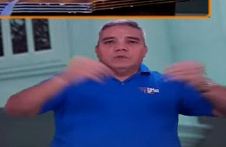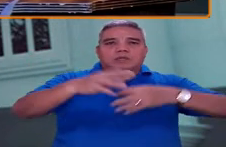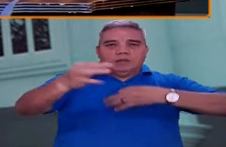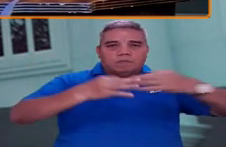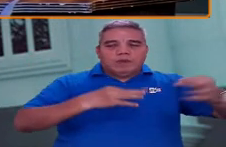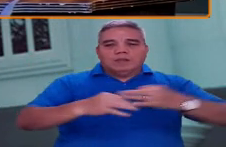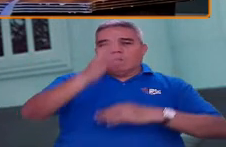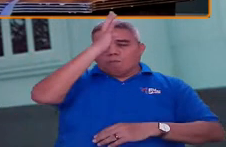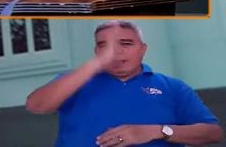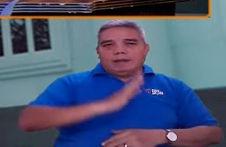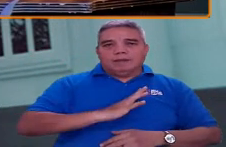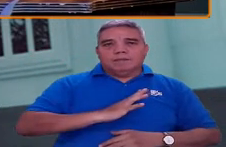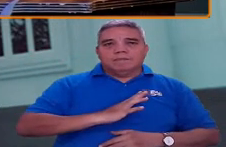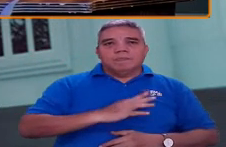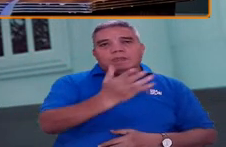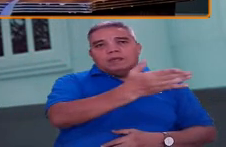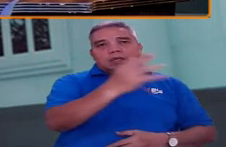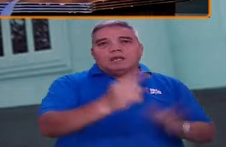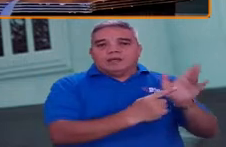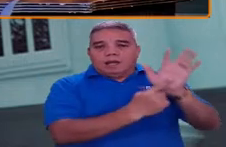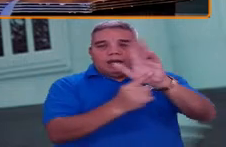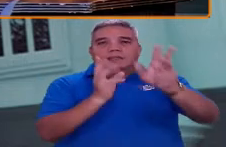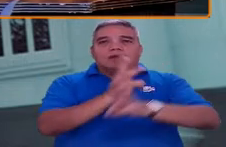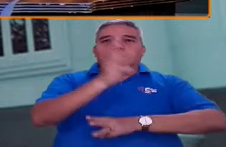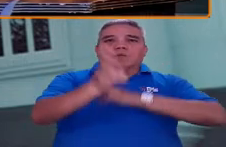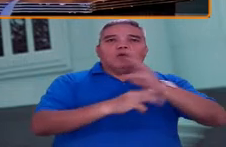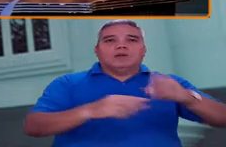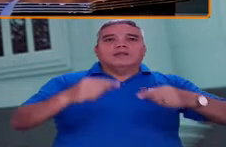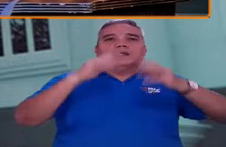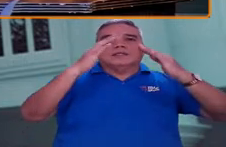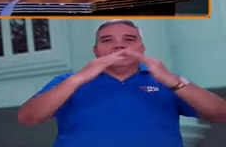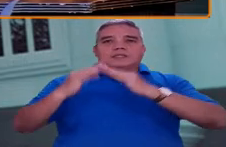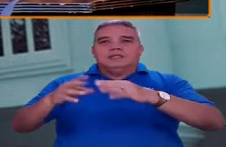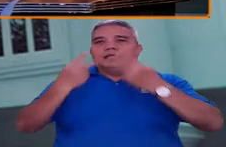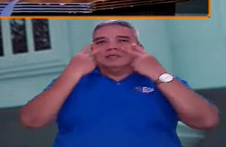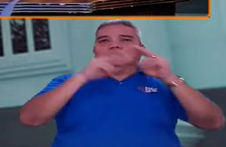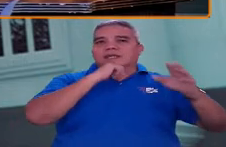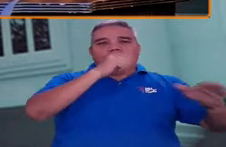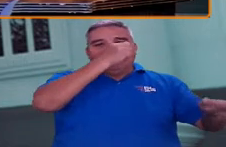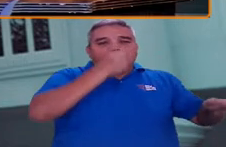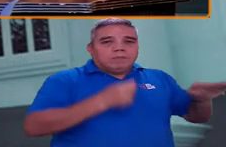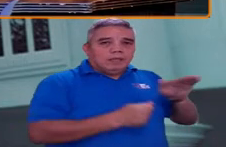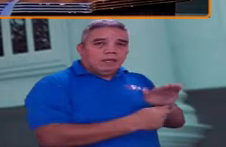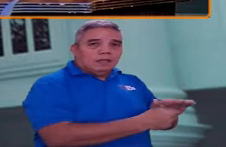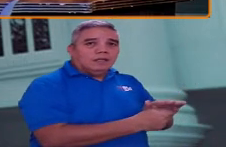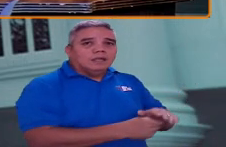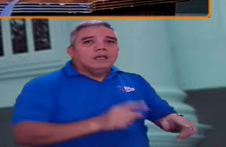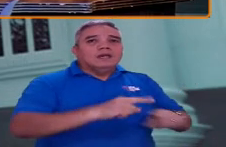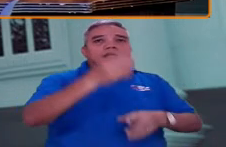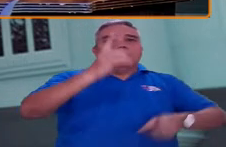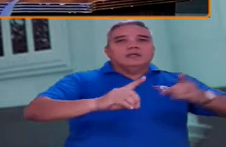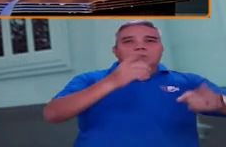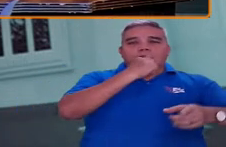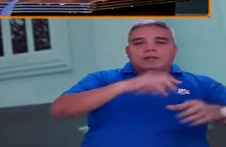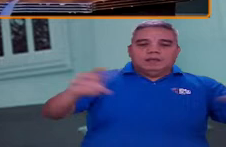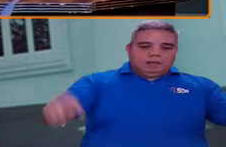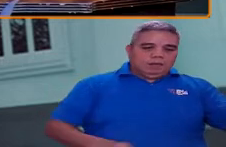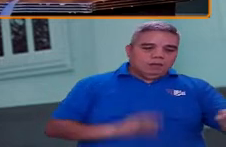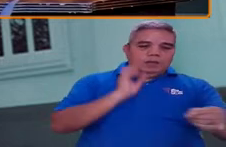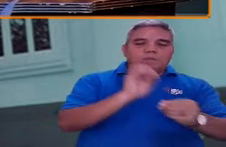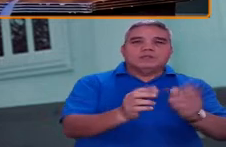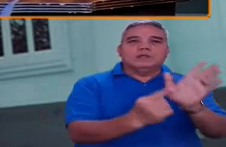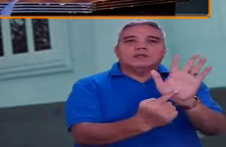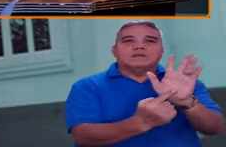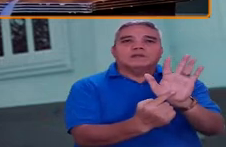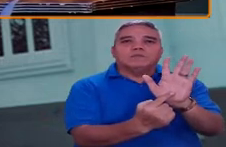trodden under foot of men. Ye are the light of the world, a city that is set on a hill cannot be hid. Neither do men light a candle and put it